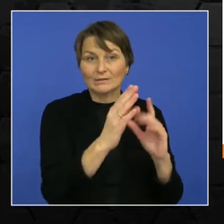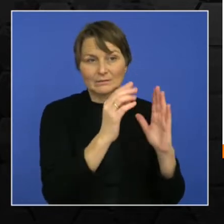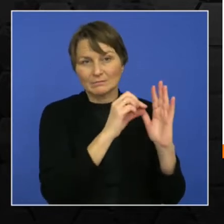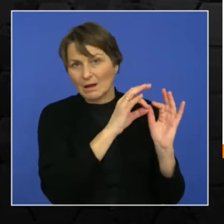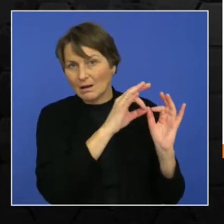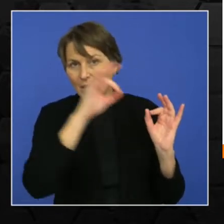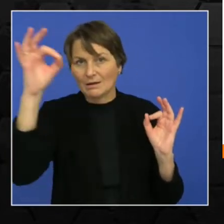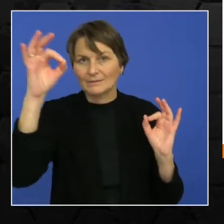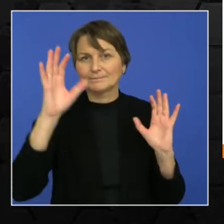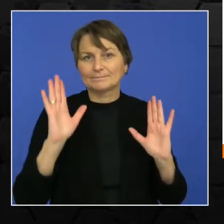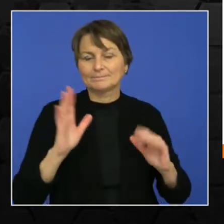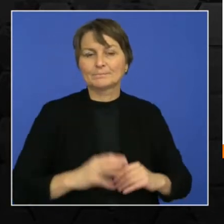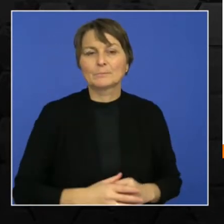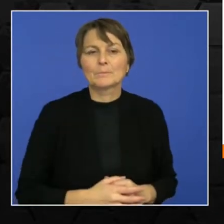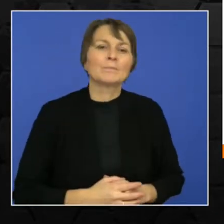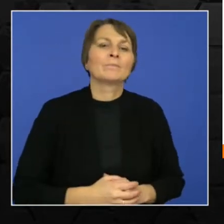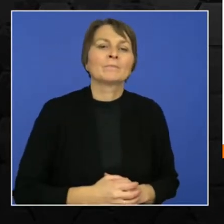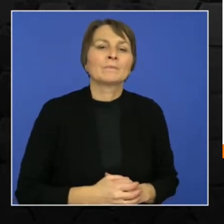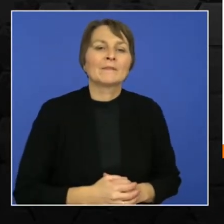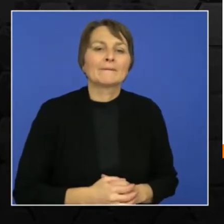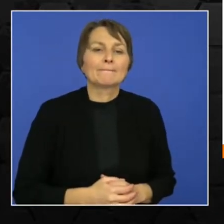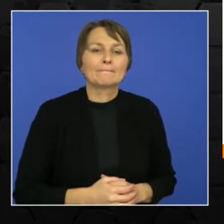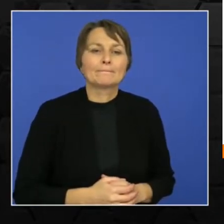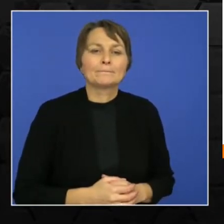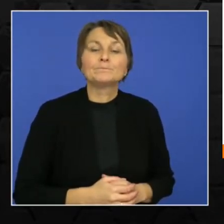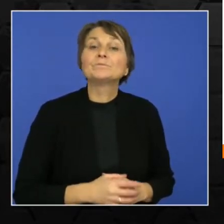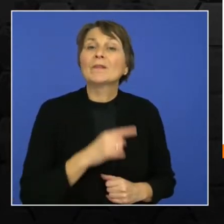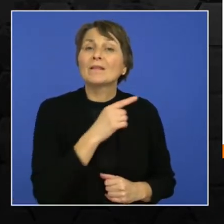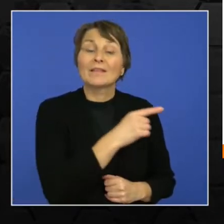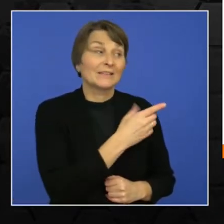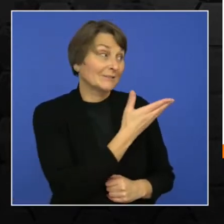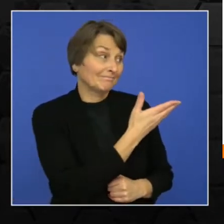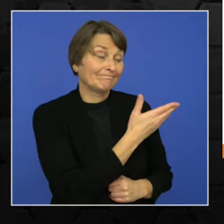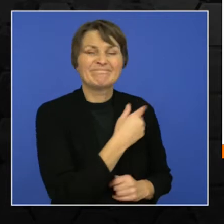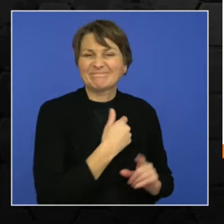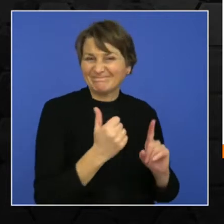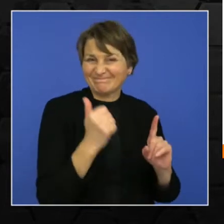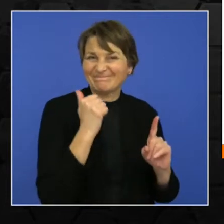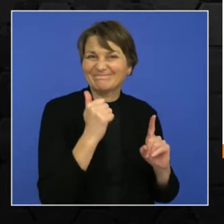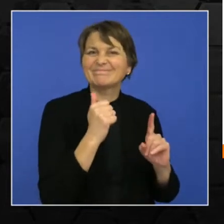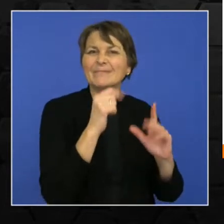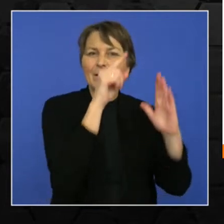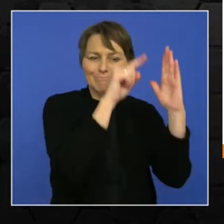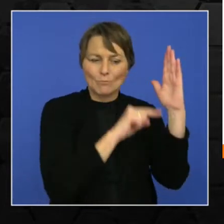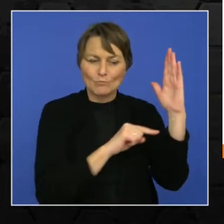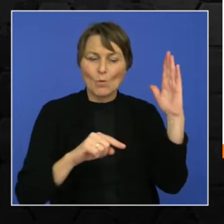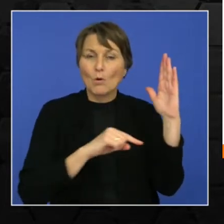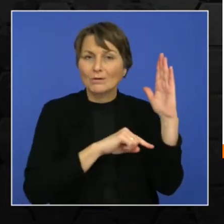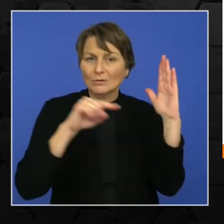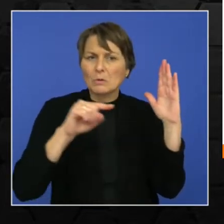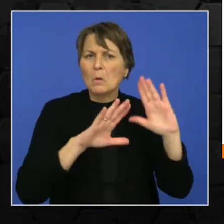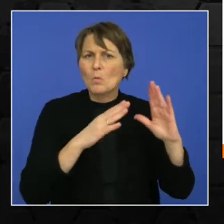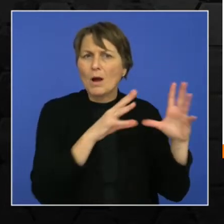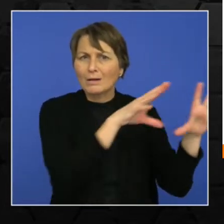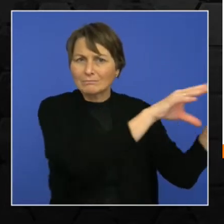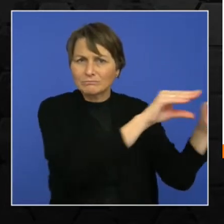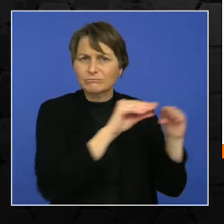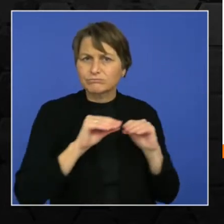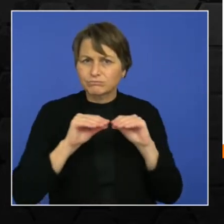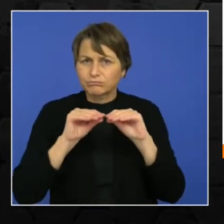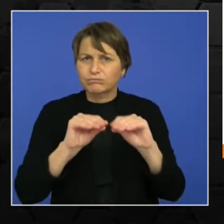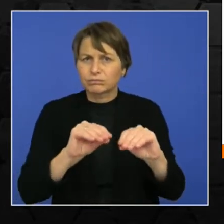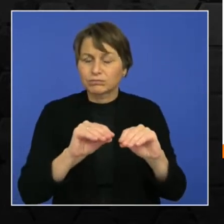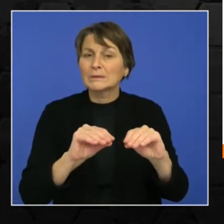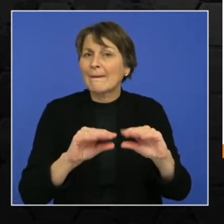Now how I implement, because I implement linear regression model in terms of very graphical and representative. And so what I have to do,